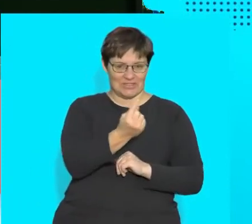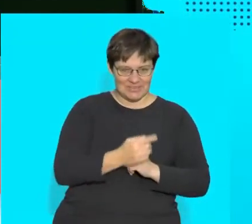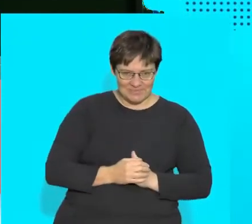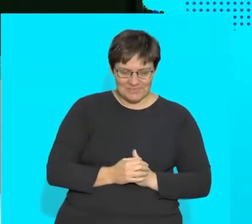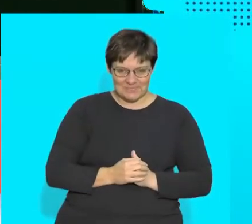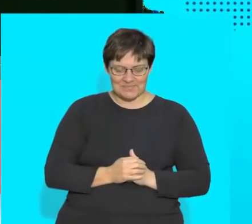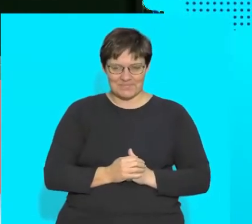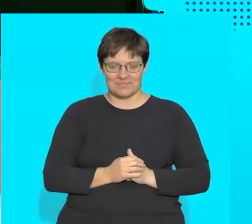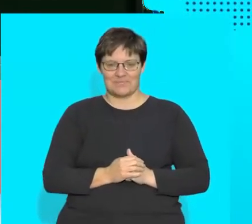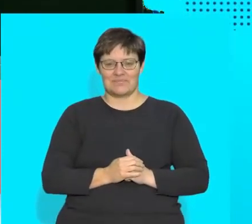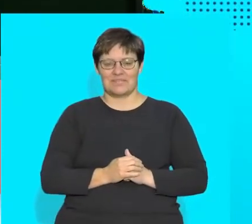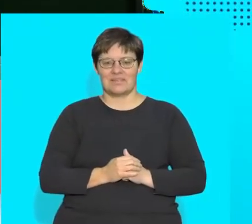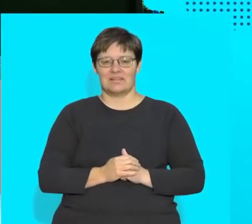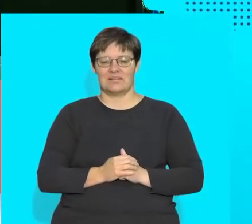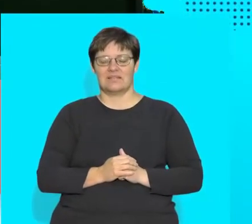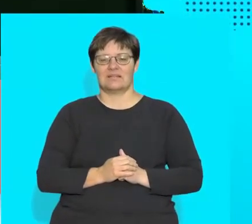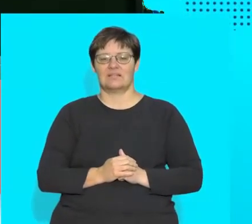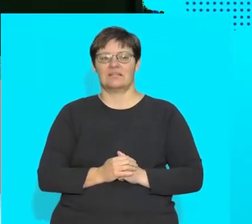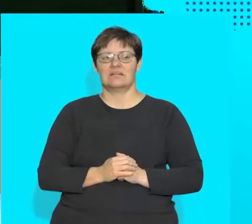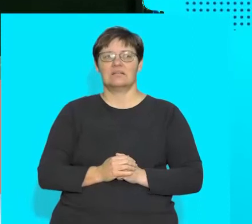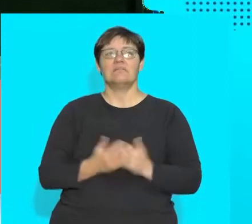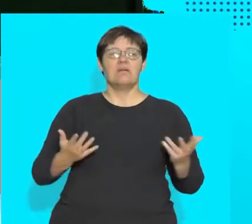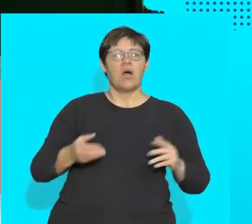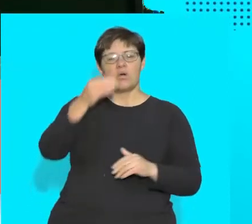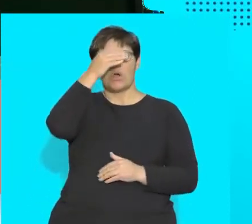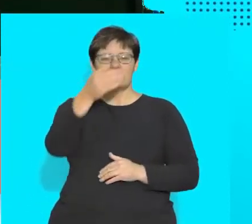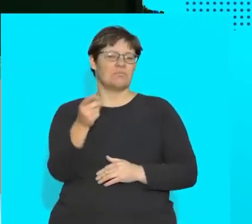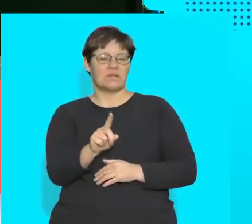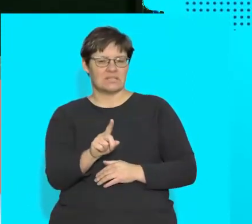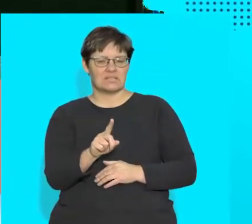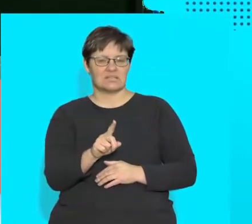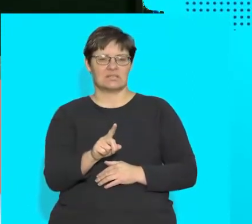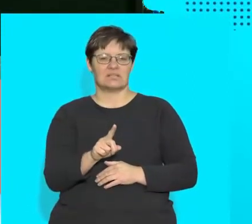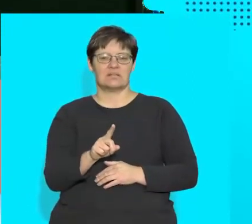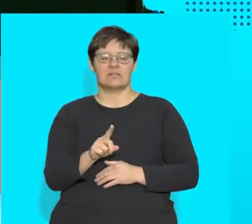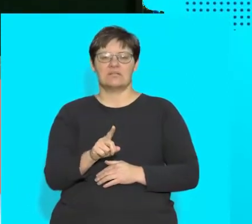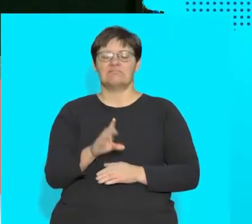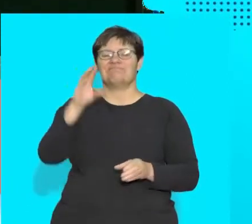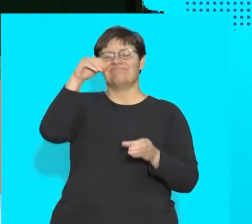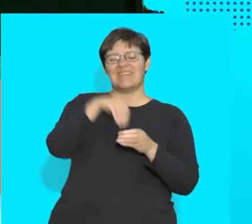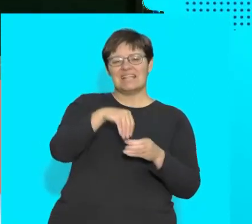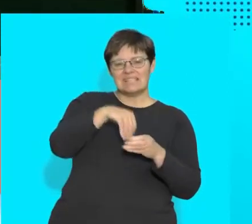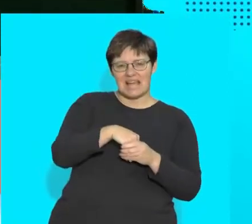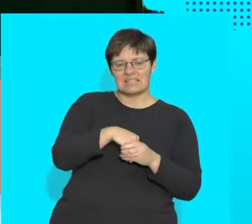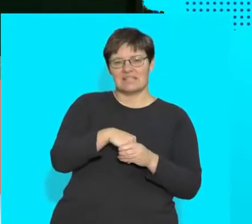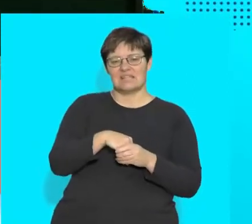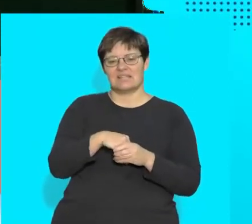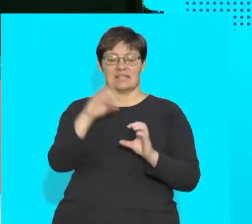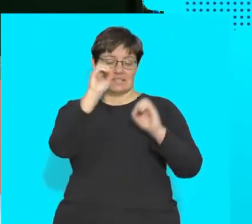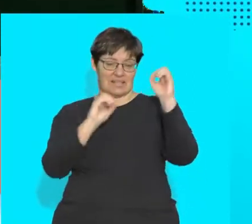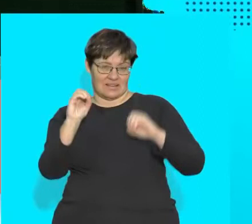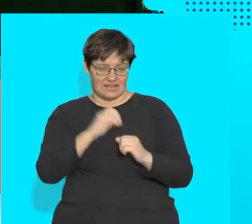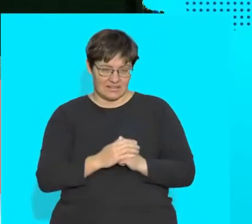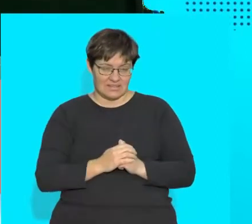basics. So we're looking at the concept of organelles inside of the